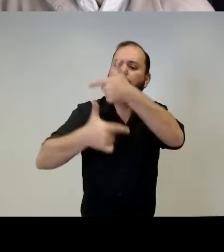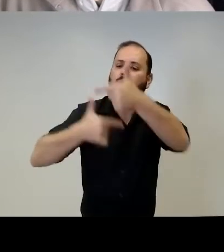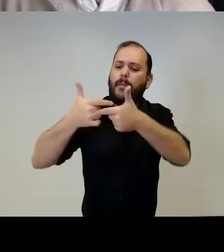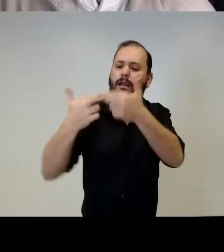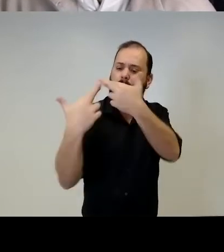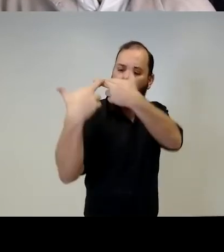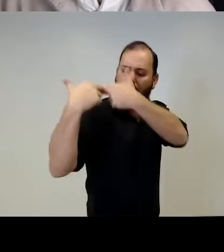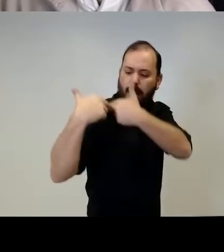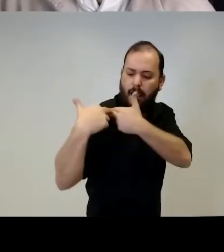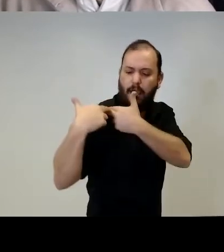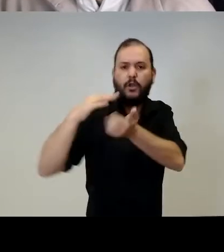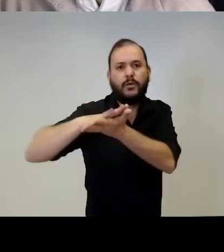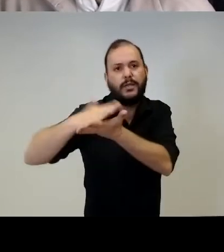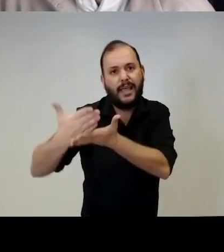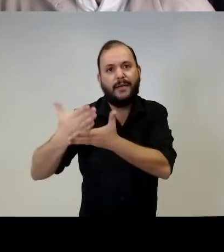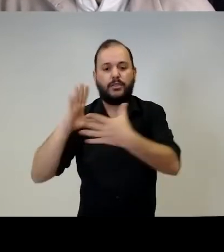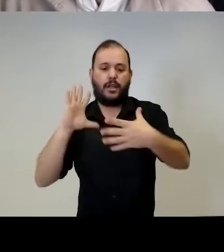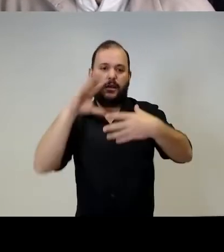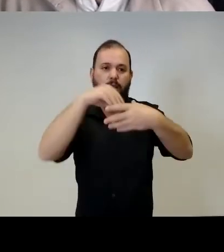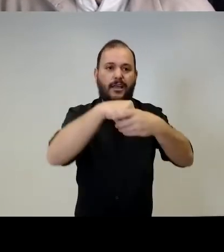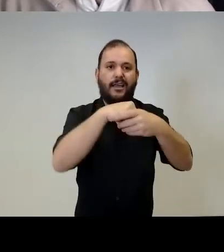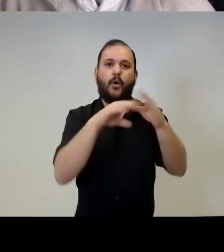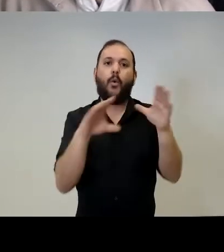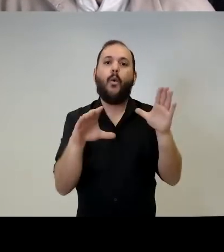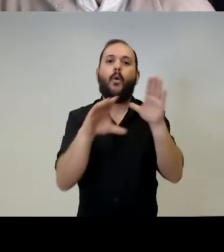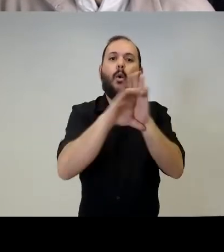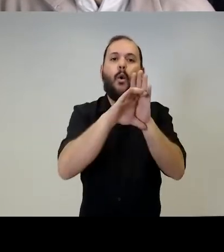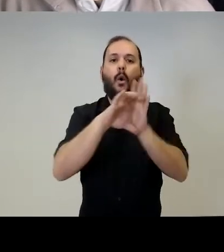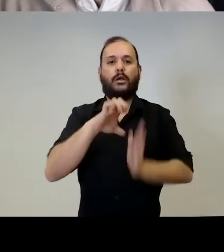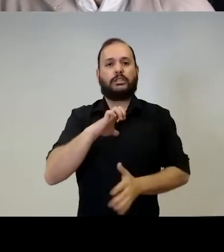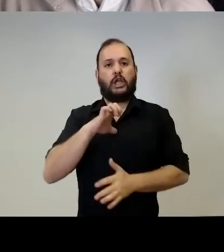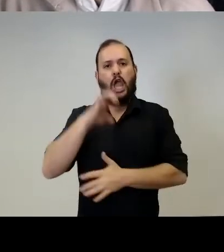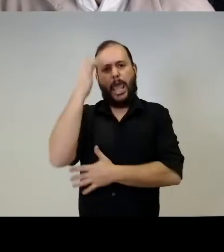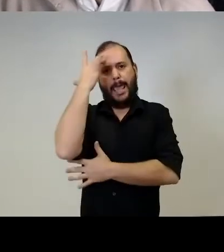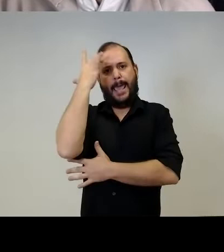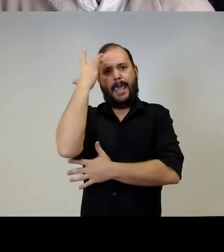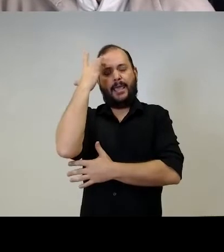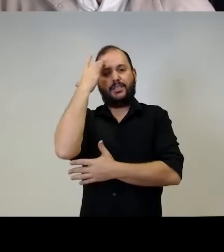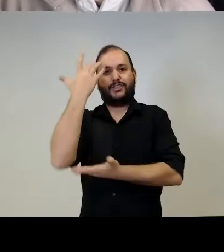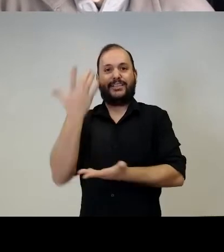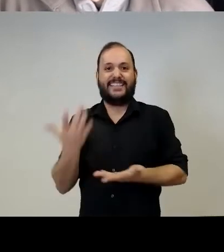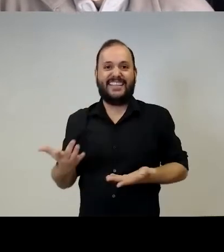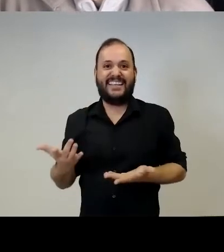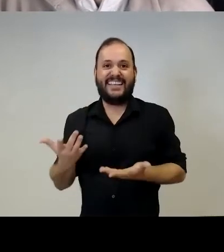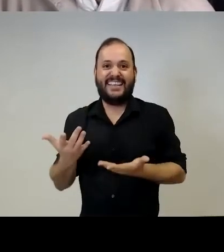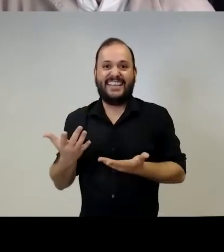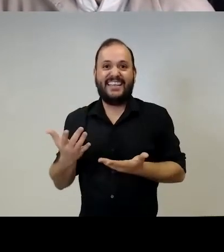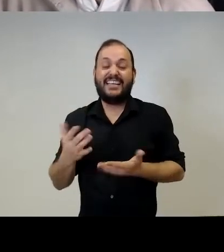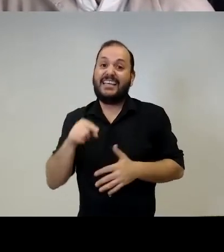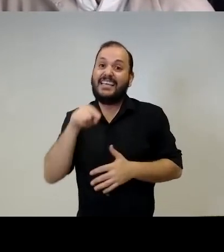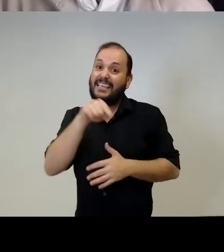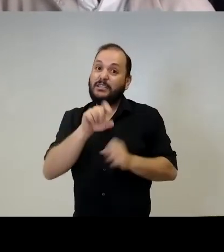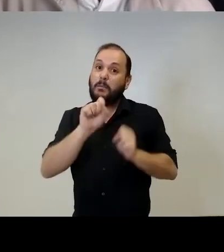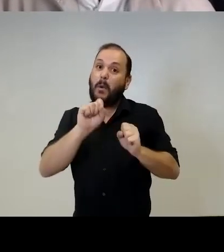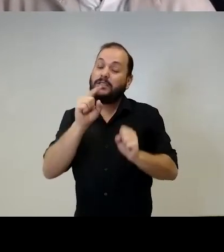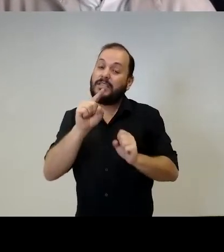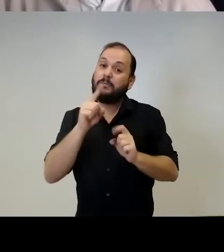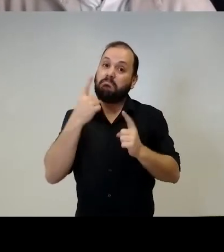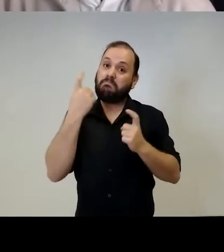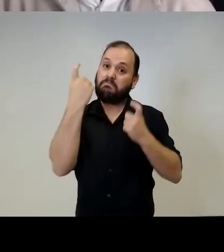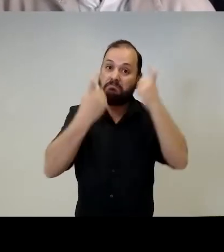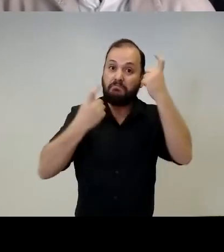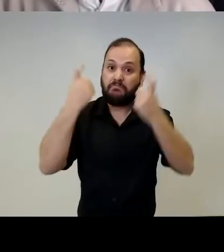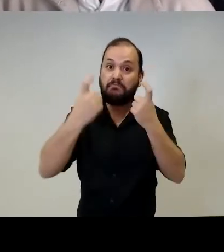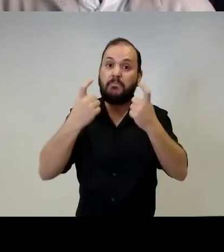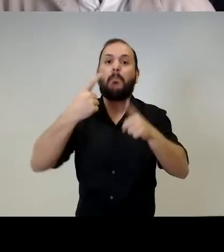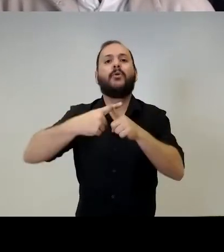conduct. And Miner says that these interpreters were a bit worried that other interpreters might think